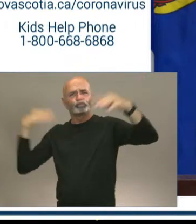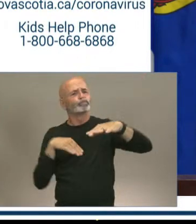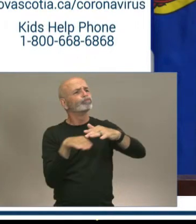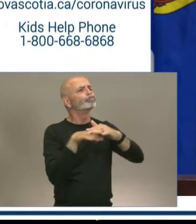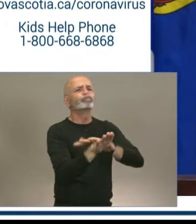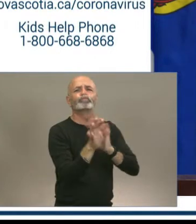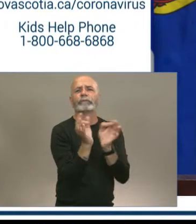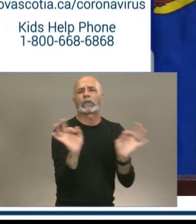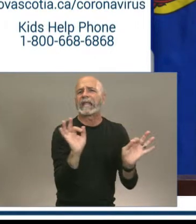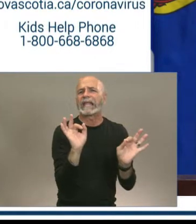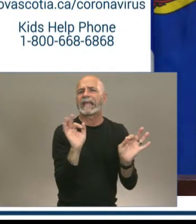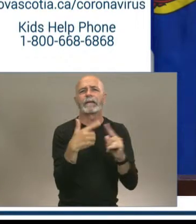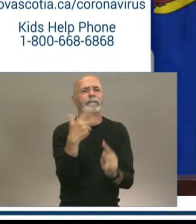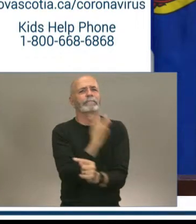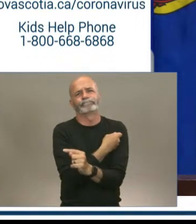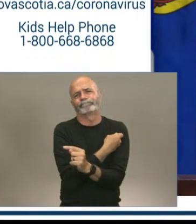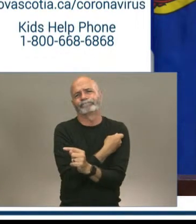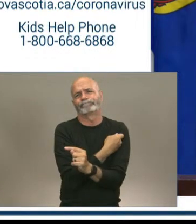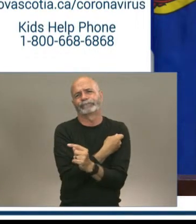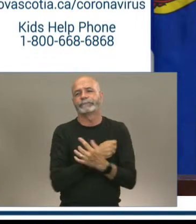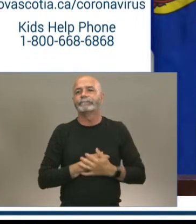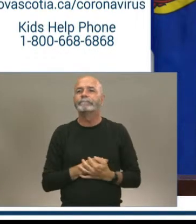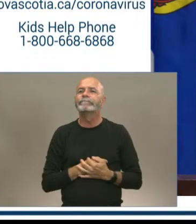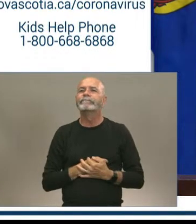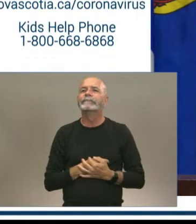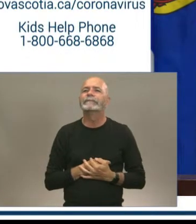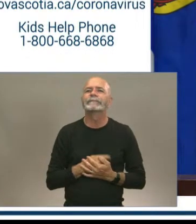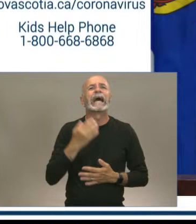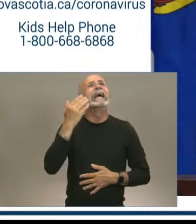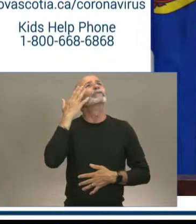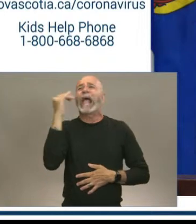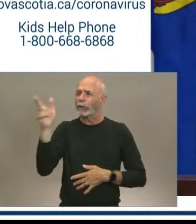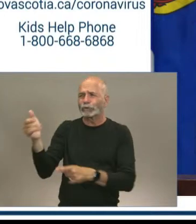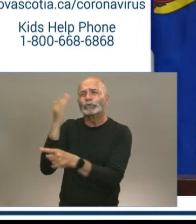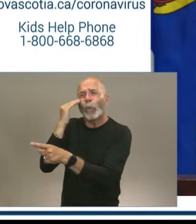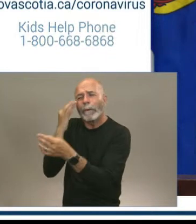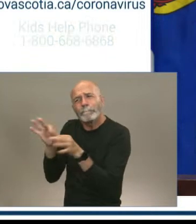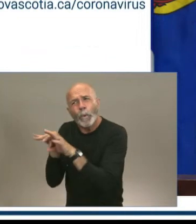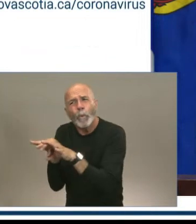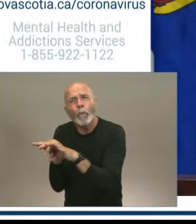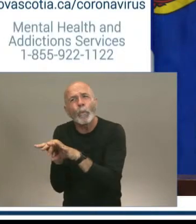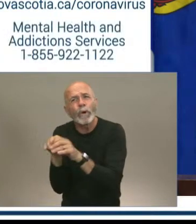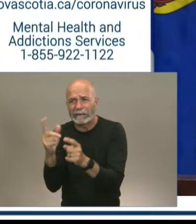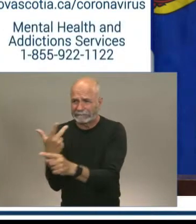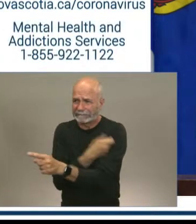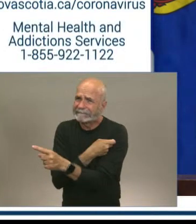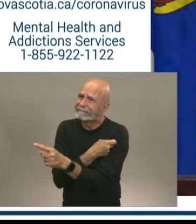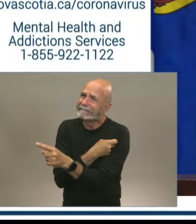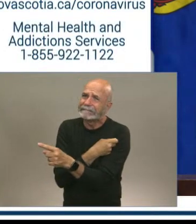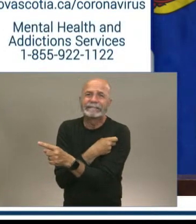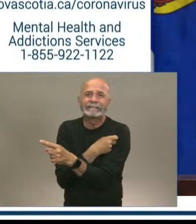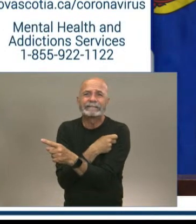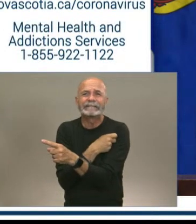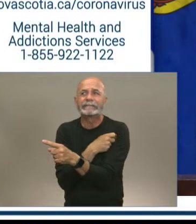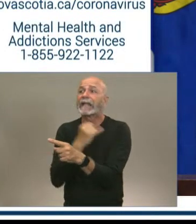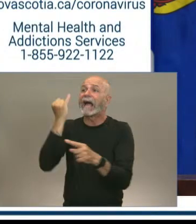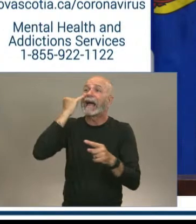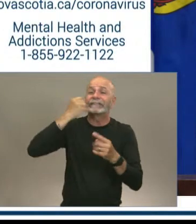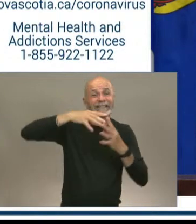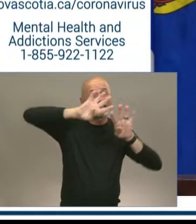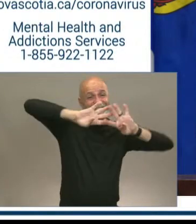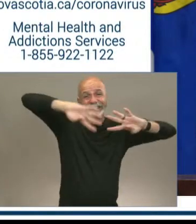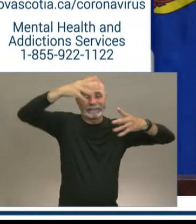that you are aware of why it's so important to get your vaccine. We have high aggressive targets that we still need to hit for